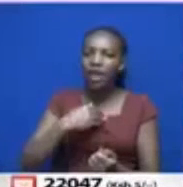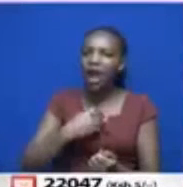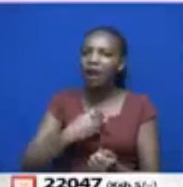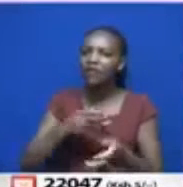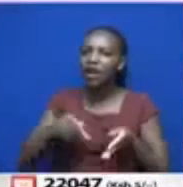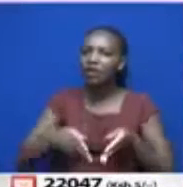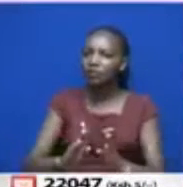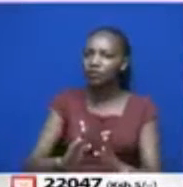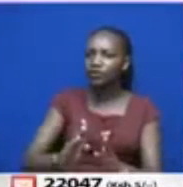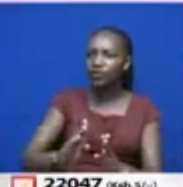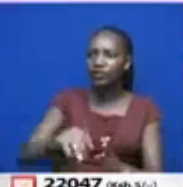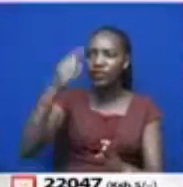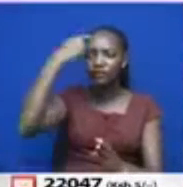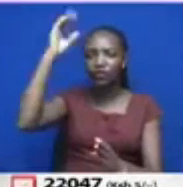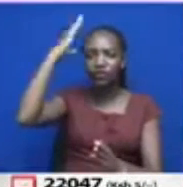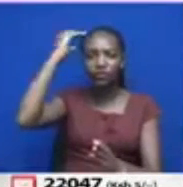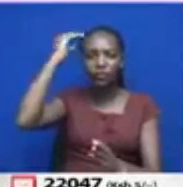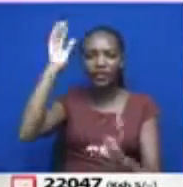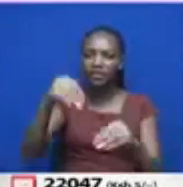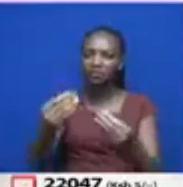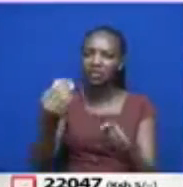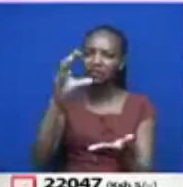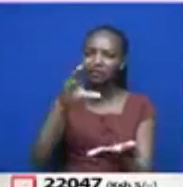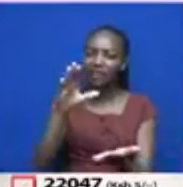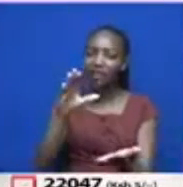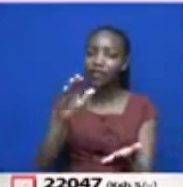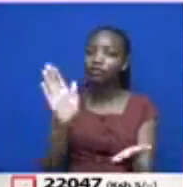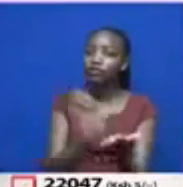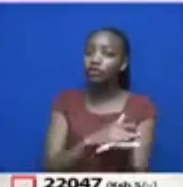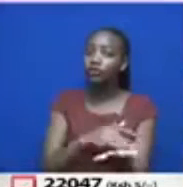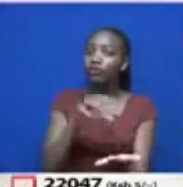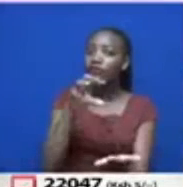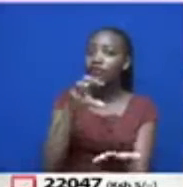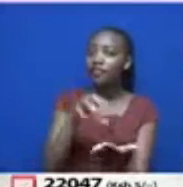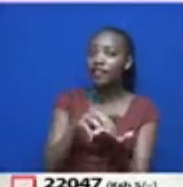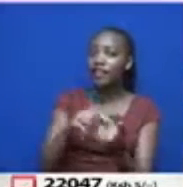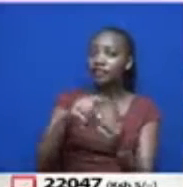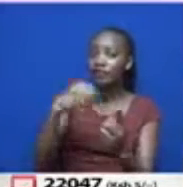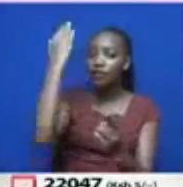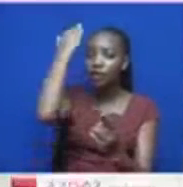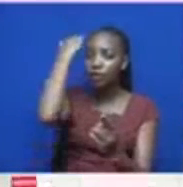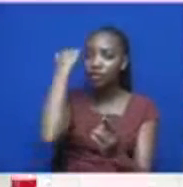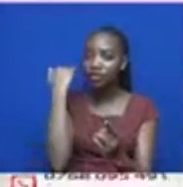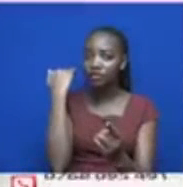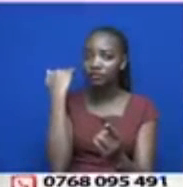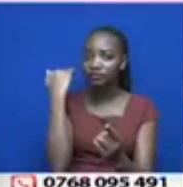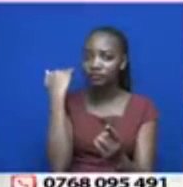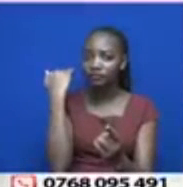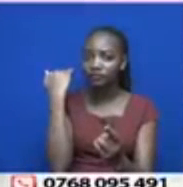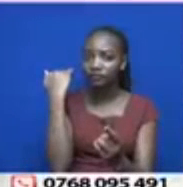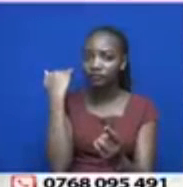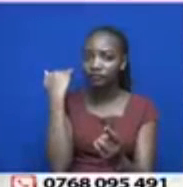ya nchi ya Somalia kutoa kesi hiyo katika mahakama ya jinai?